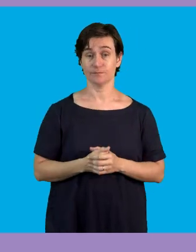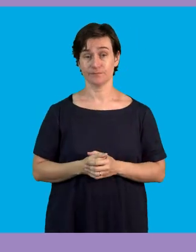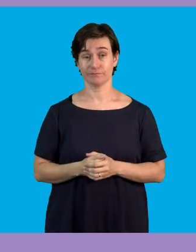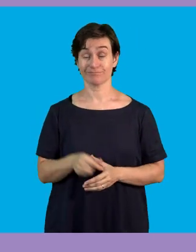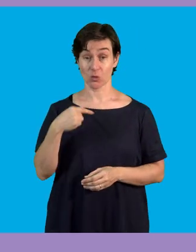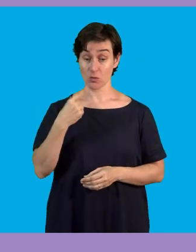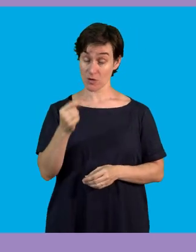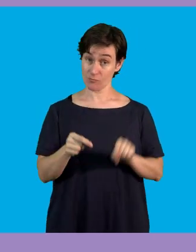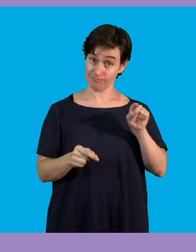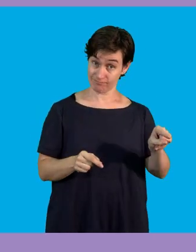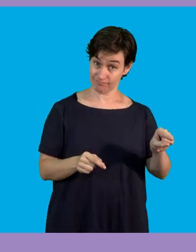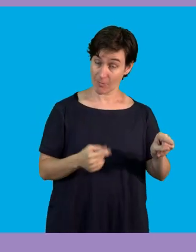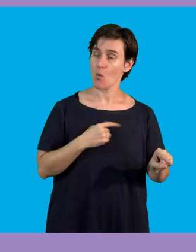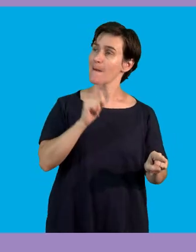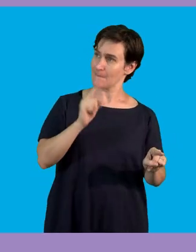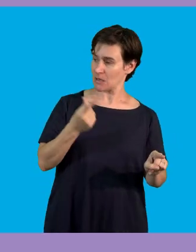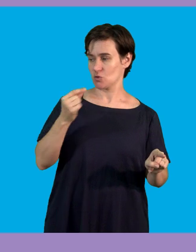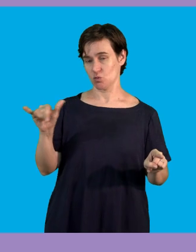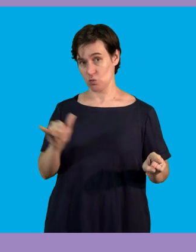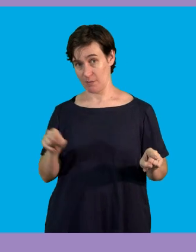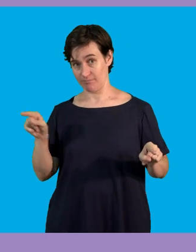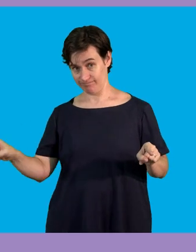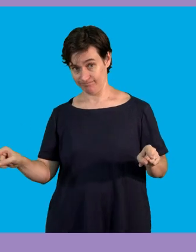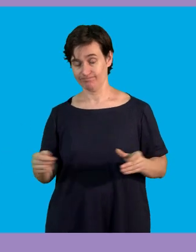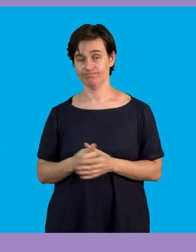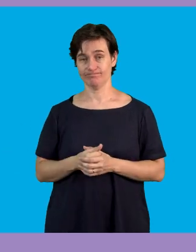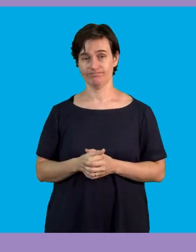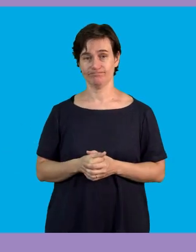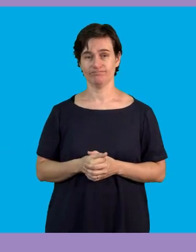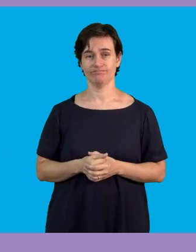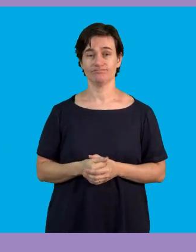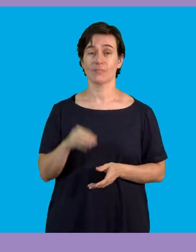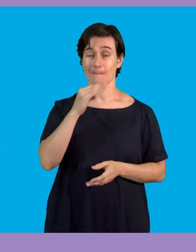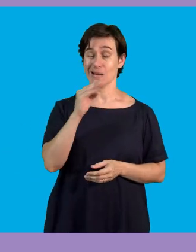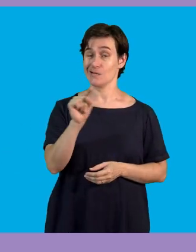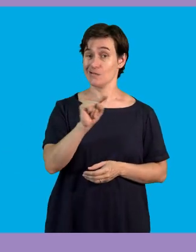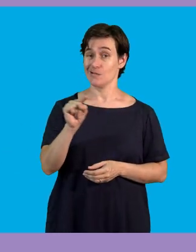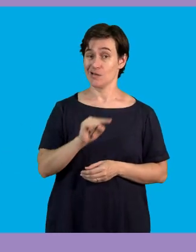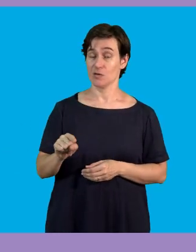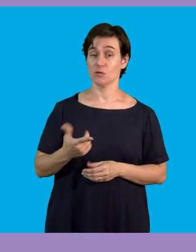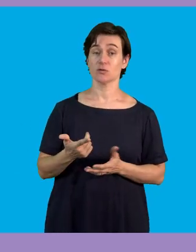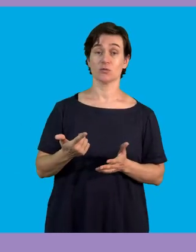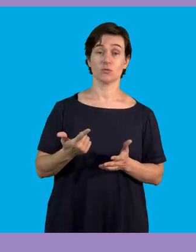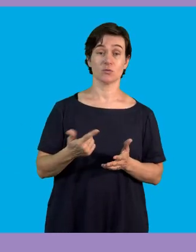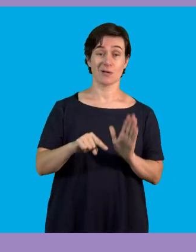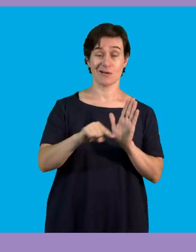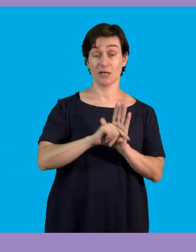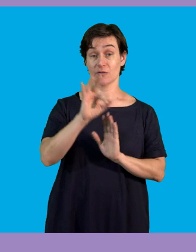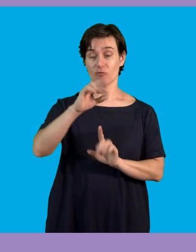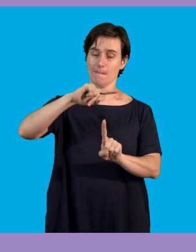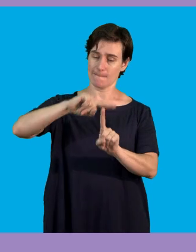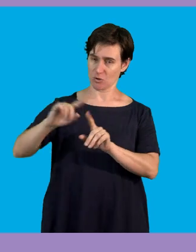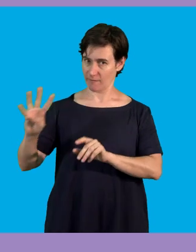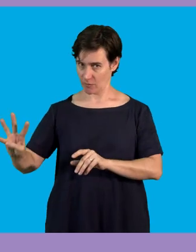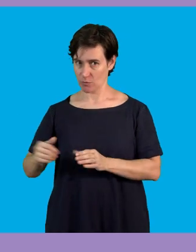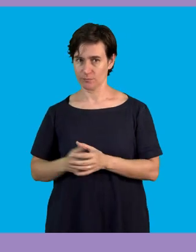positive 4 on the left. And what we do on the right and the left, we also do on the right. We're going to have positive 4 on the right